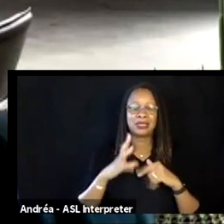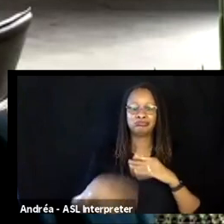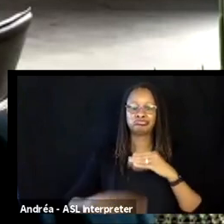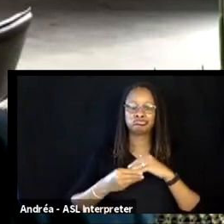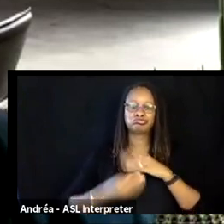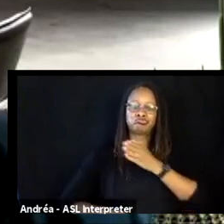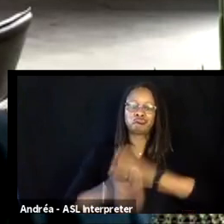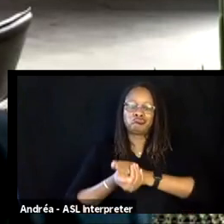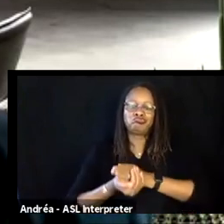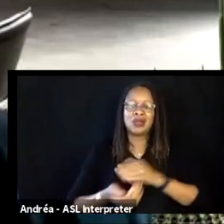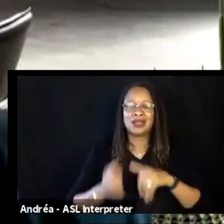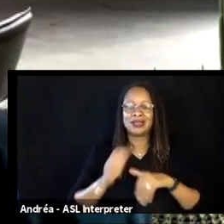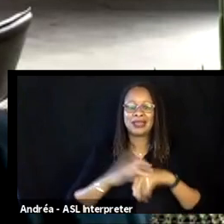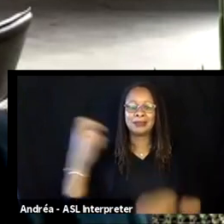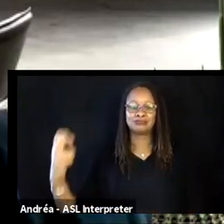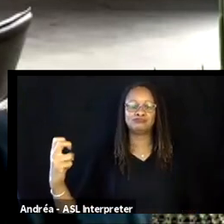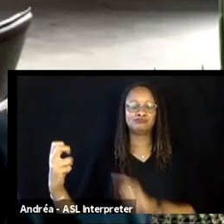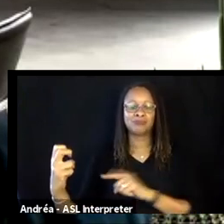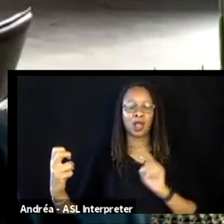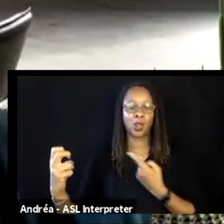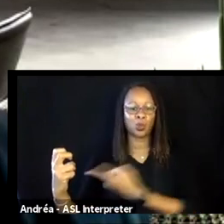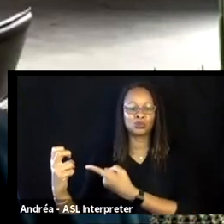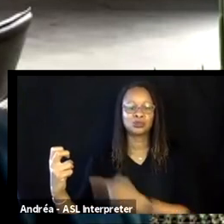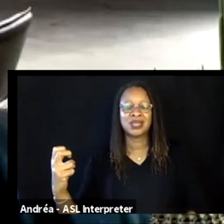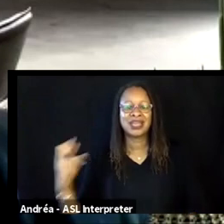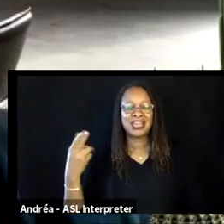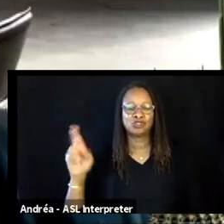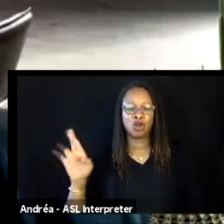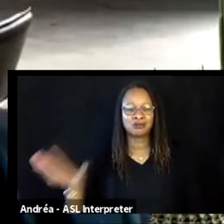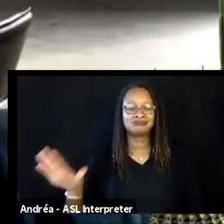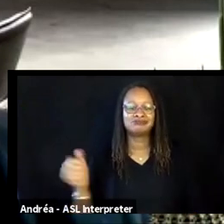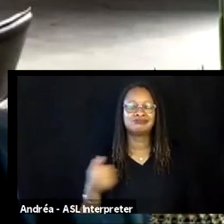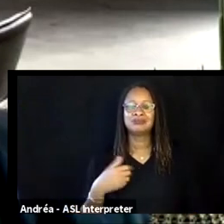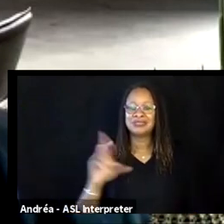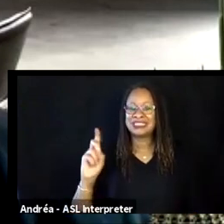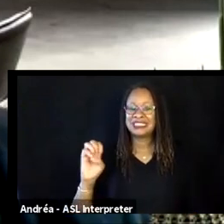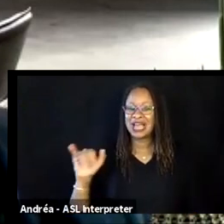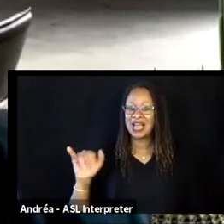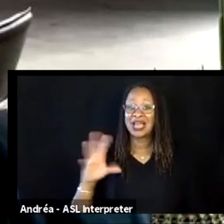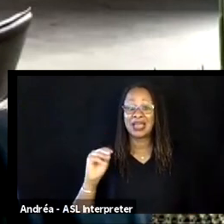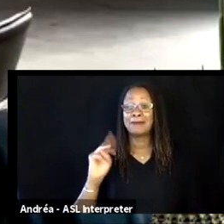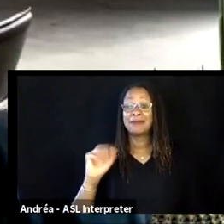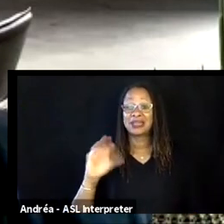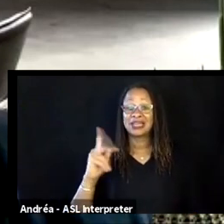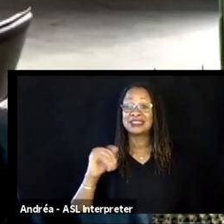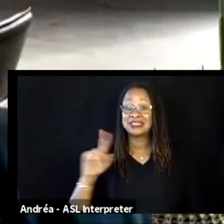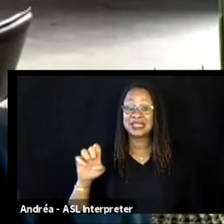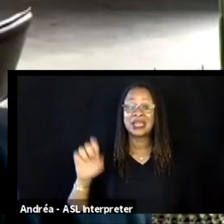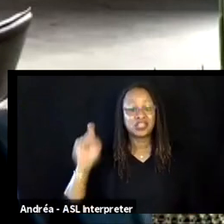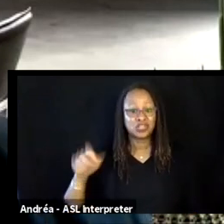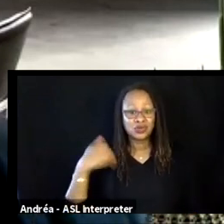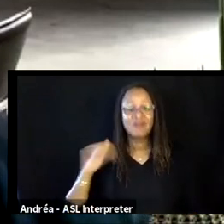was saying, it can't be sitting around in HR by itself, and Mackenzie has brought that idea to light that you have to have all these